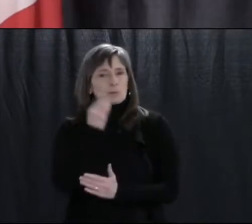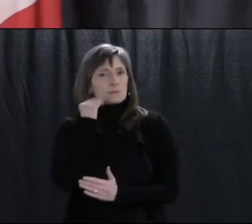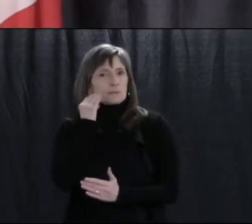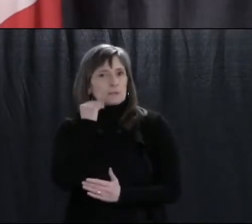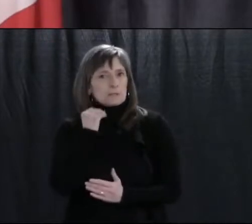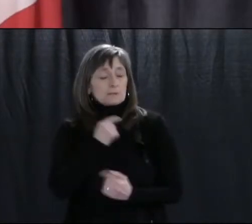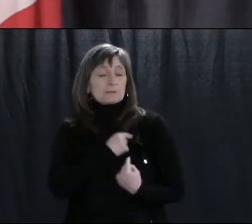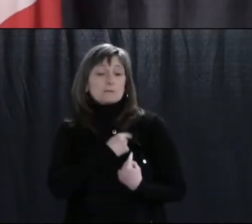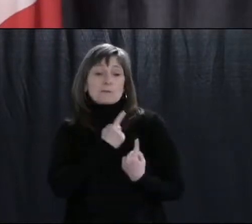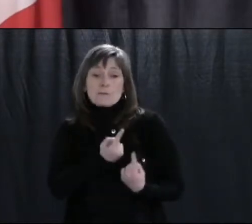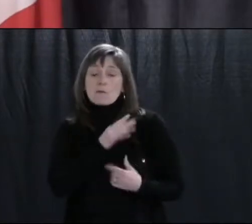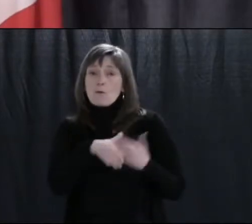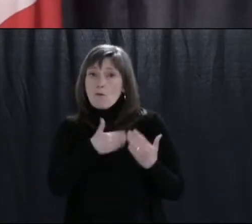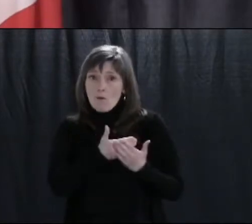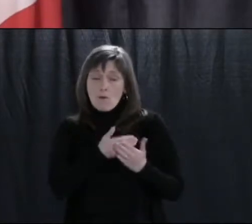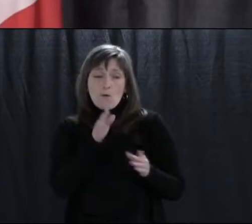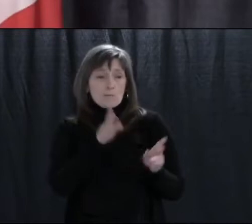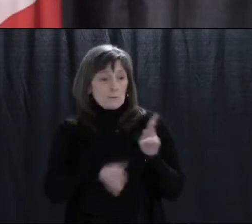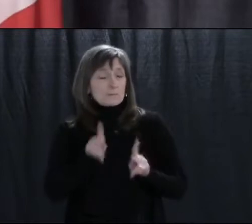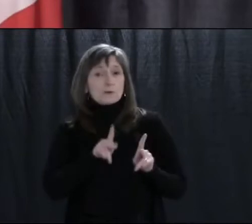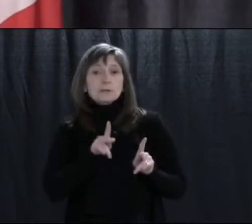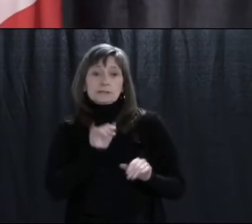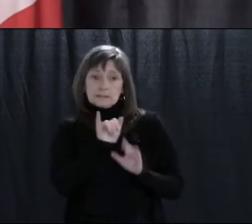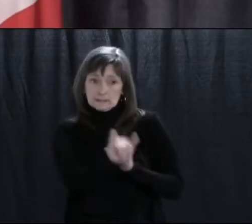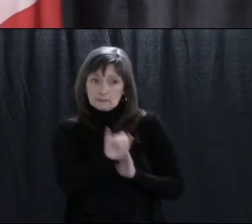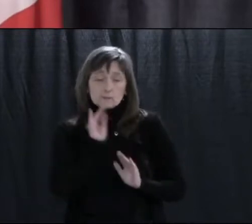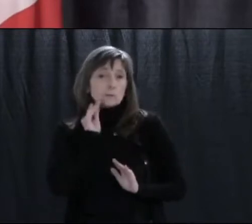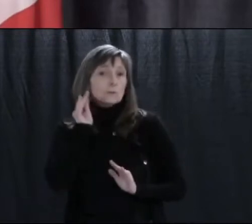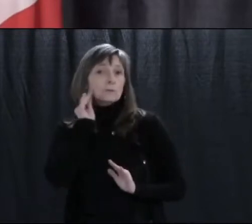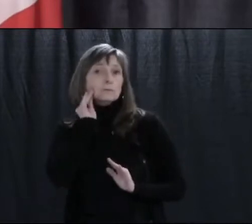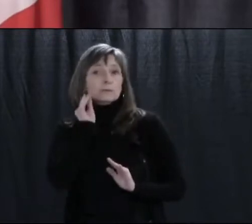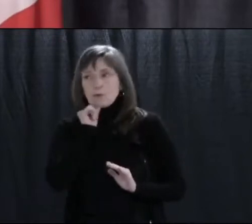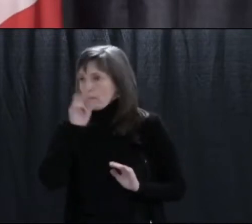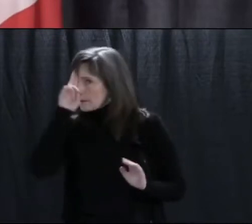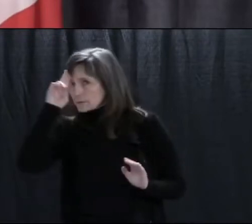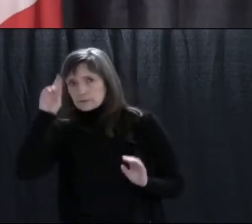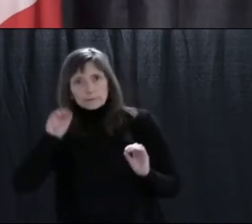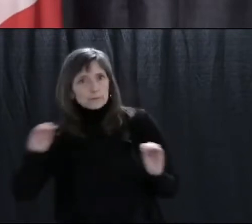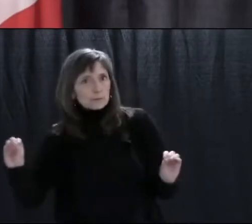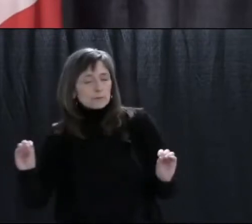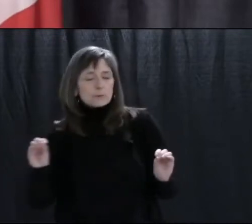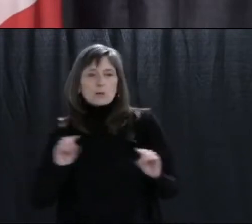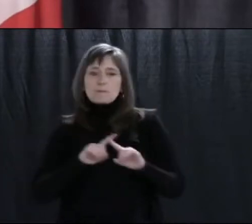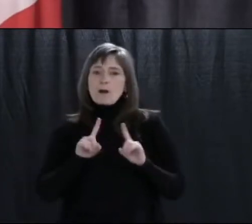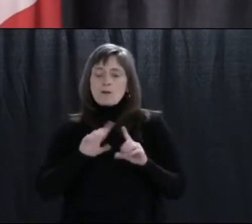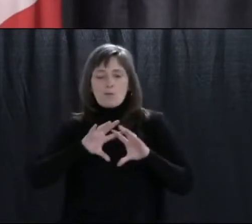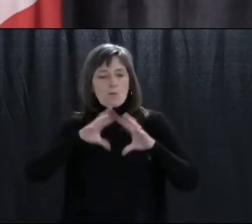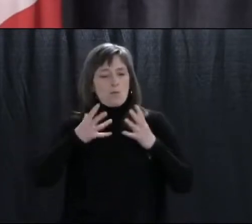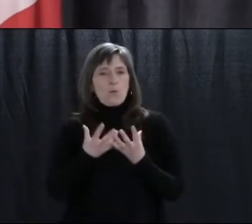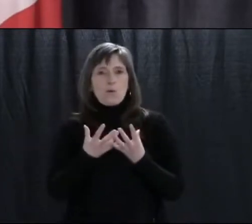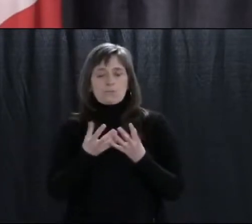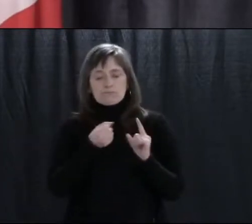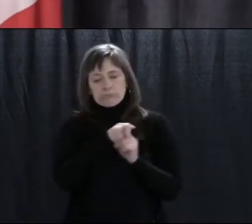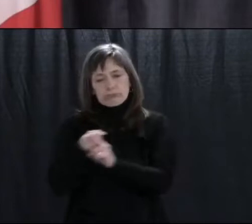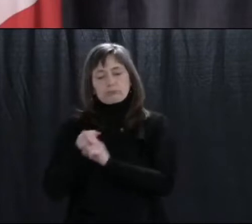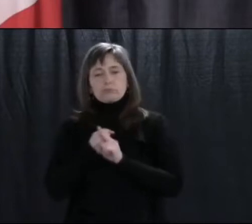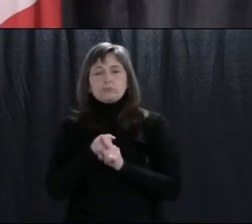been mild and the people have been recovering at home, the impact of COVID-19 is having around the globe is